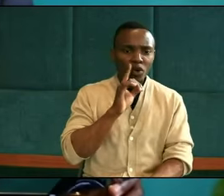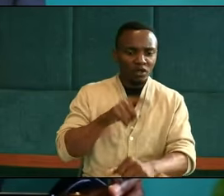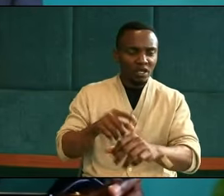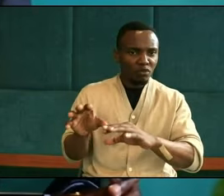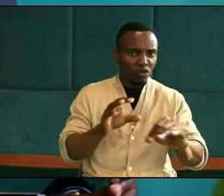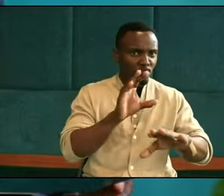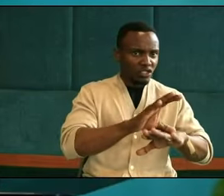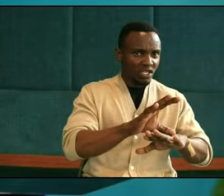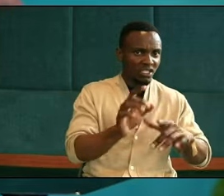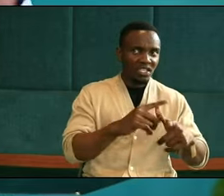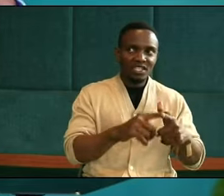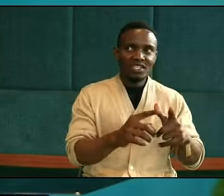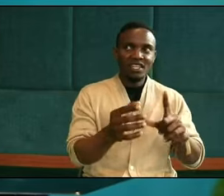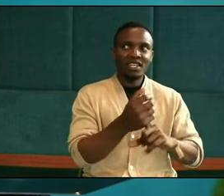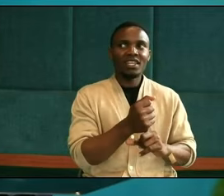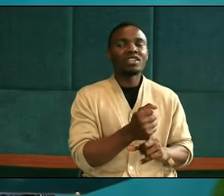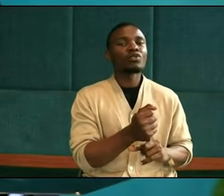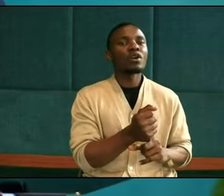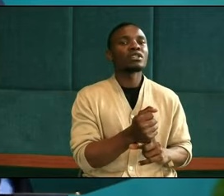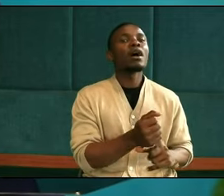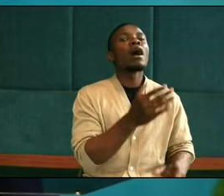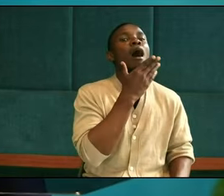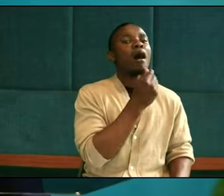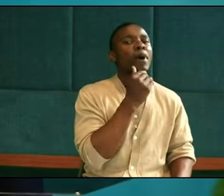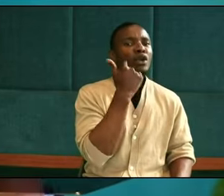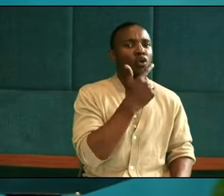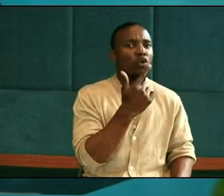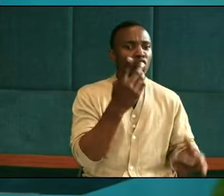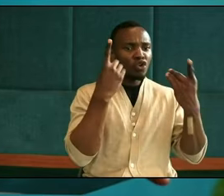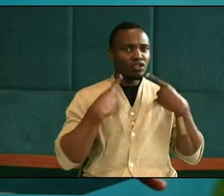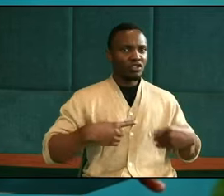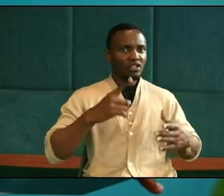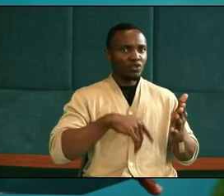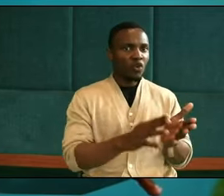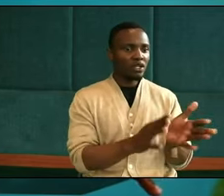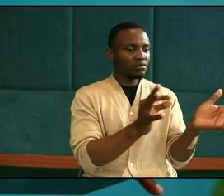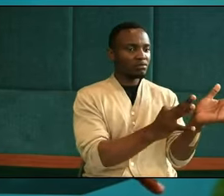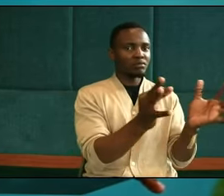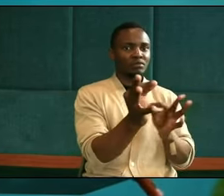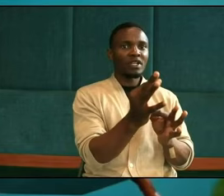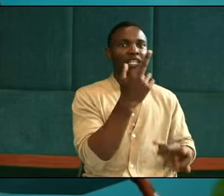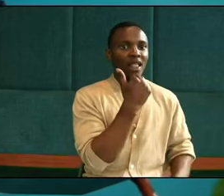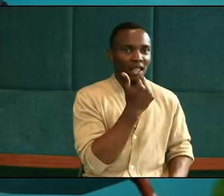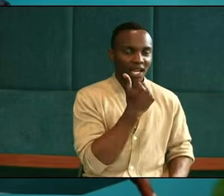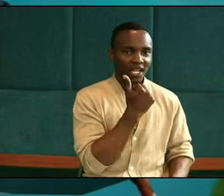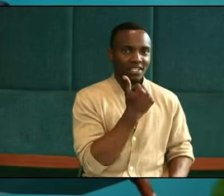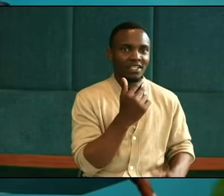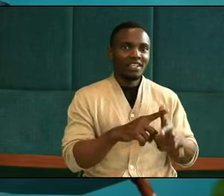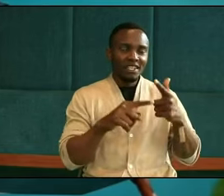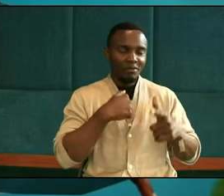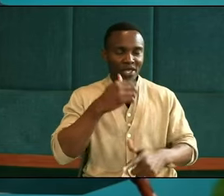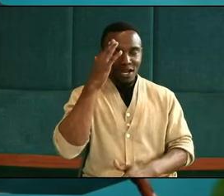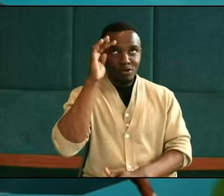find a man who is dressed in a red shirt and a black trouser, I will know that that is the man that God desires for me.